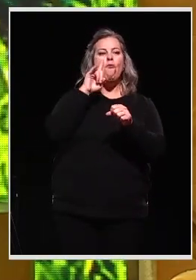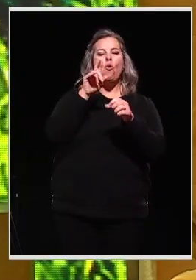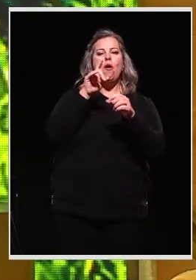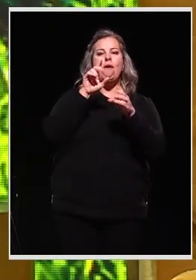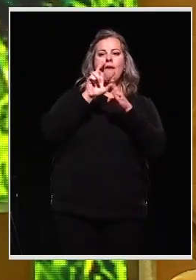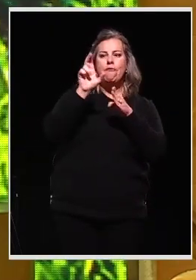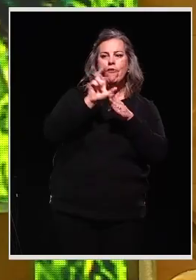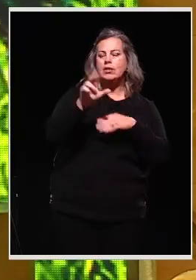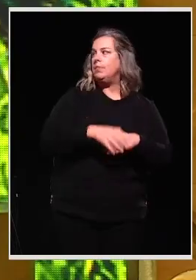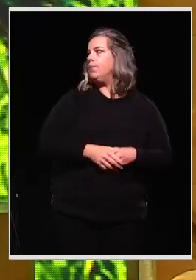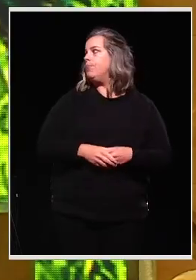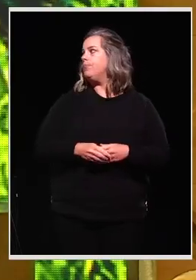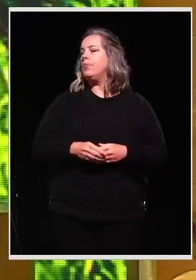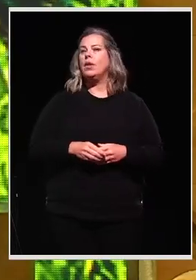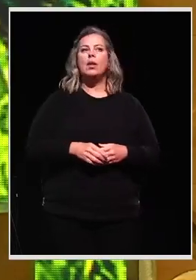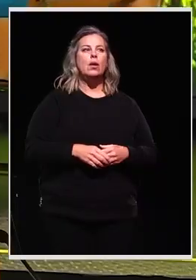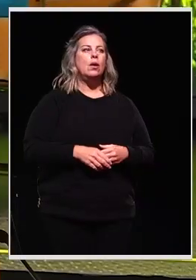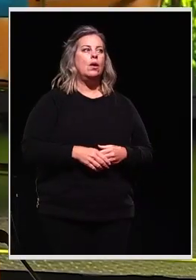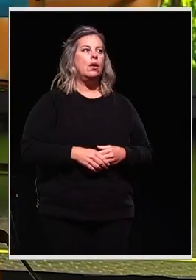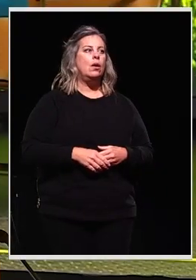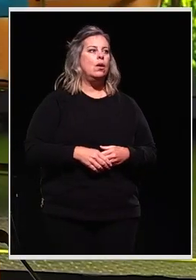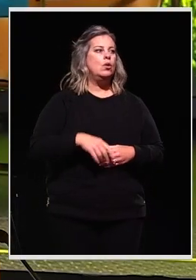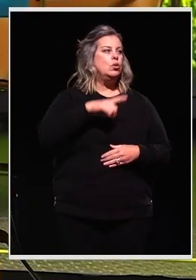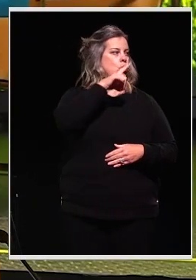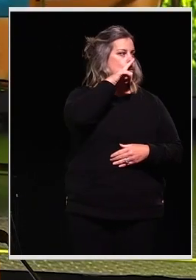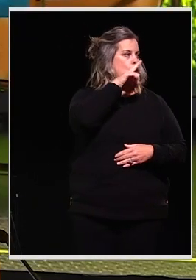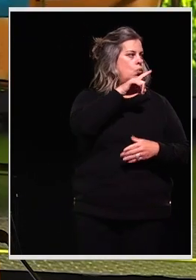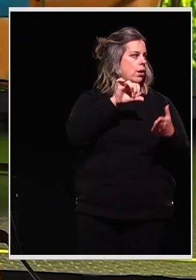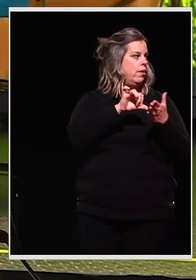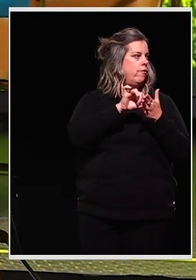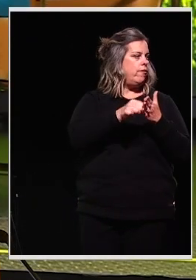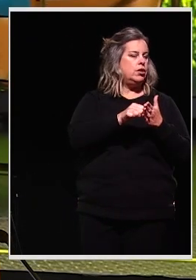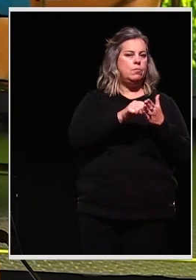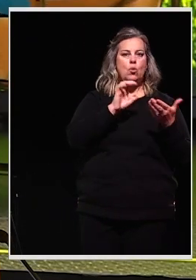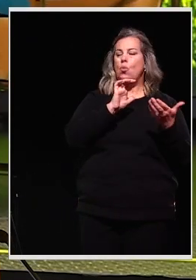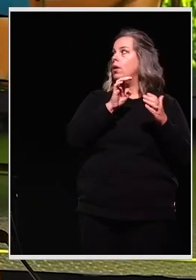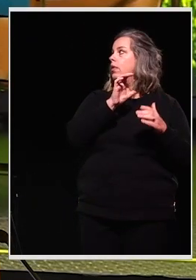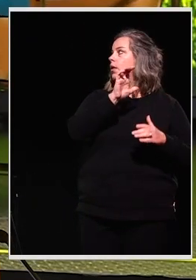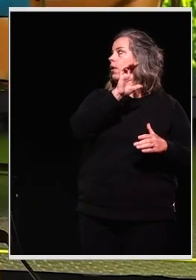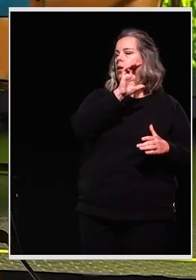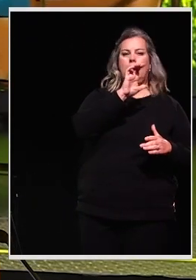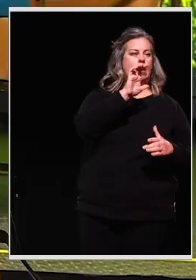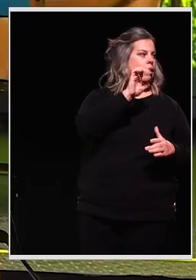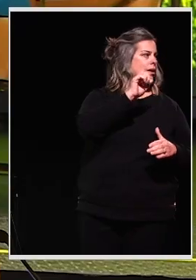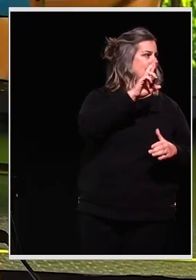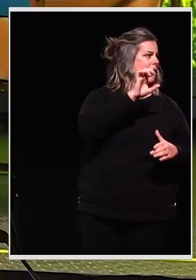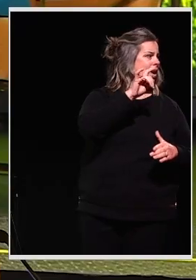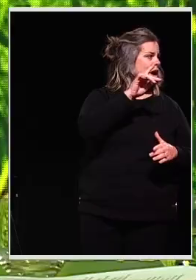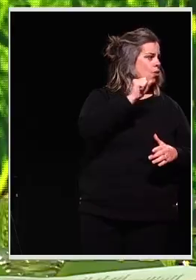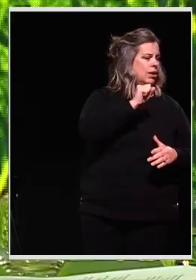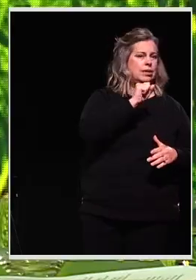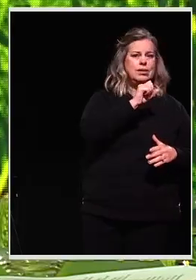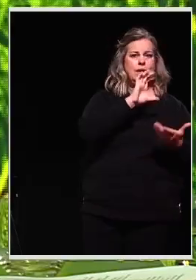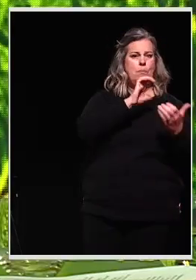adoption. So real focus on carrots versus sticks, right? Sure. Yes. Carrots, and if I could have one other soapbox moment,